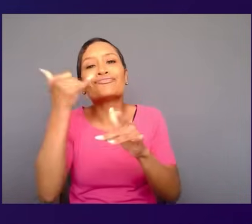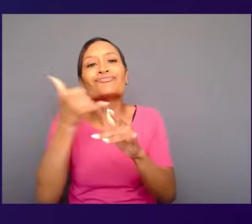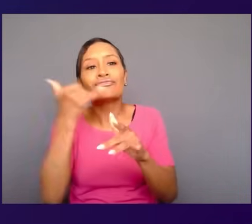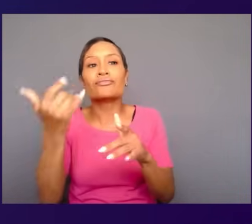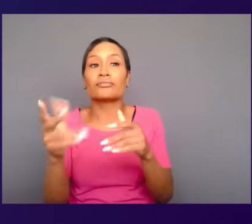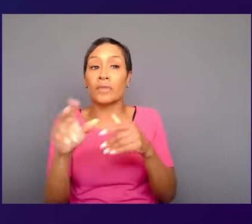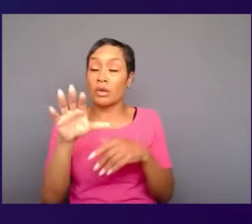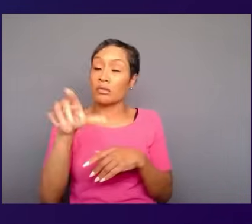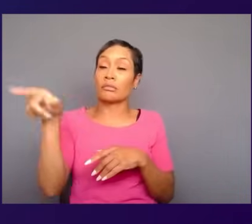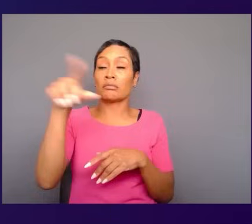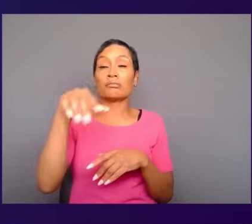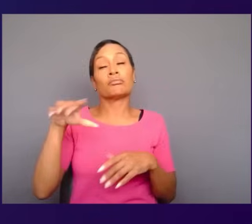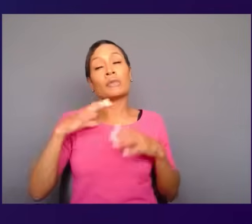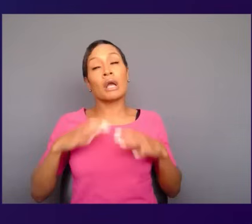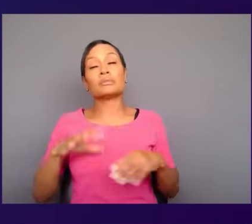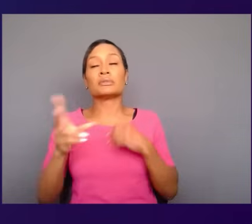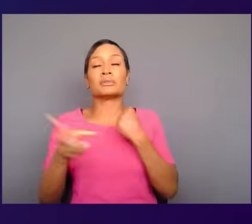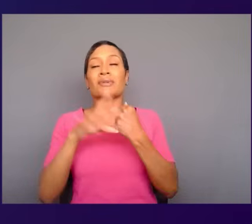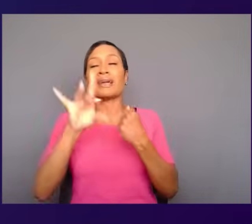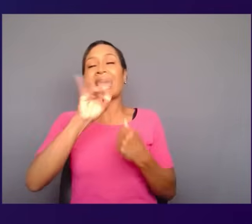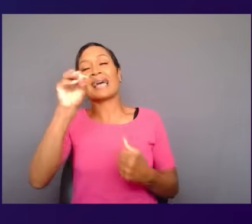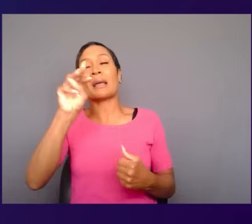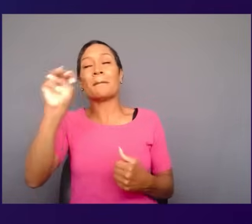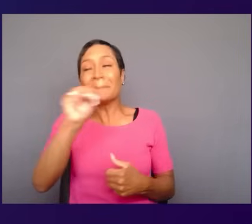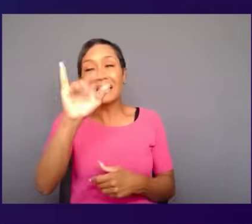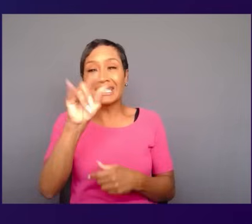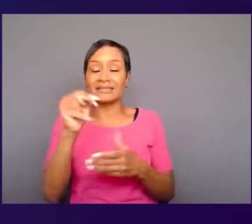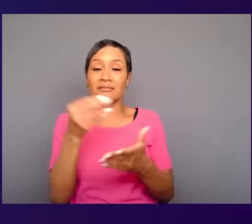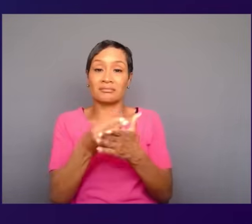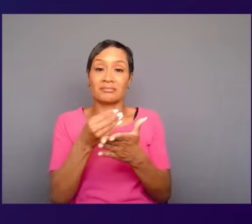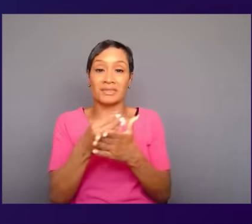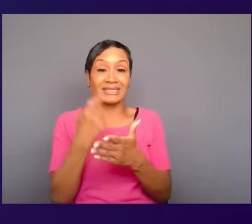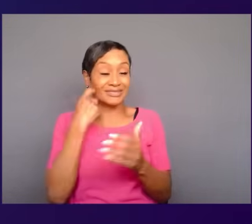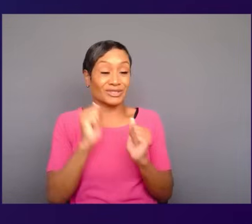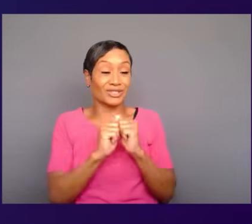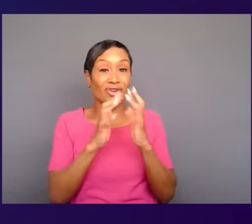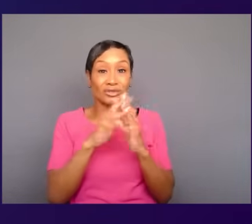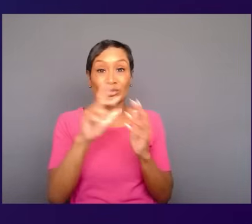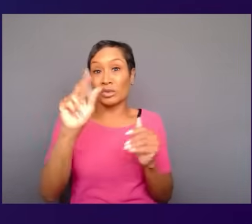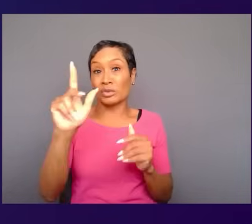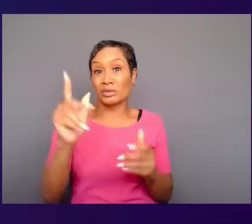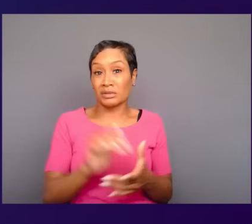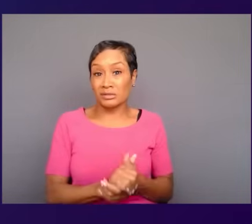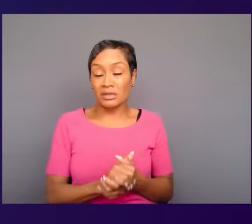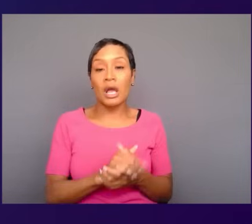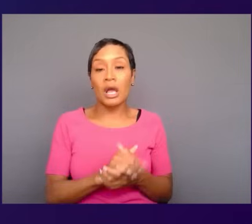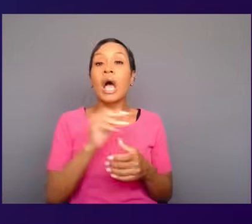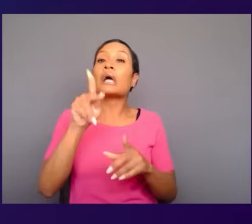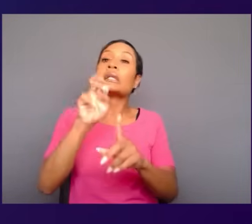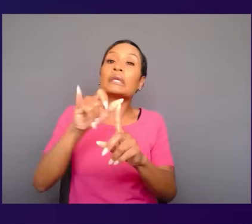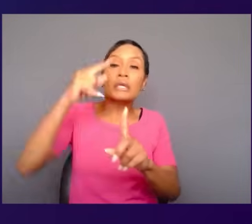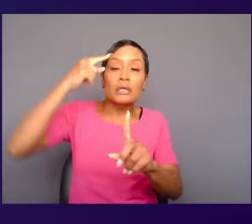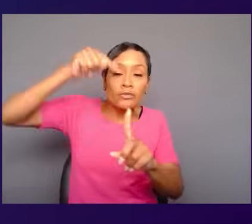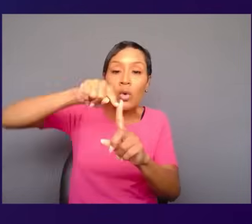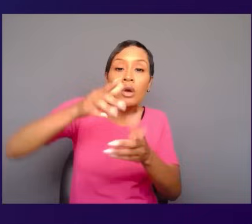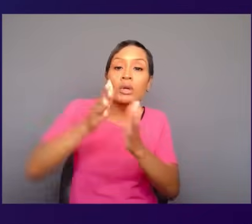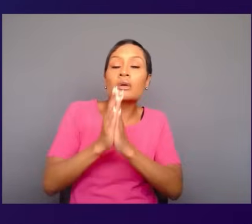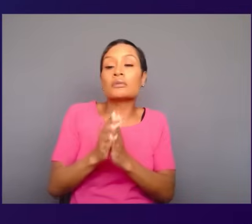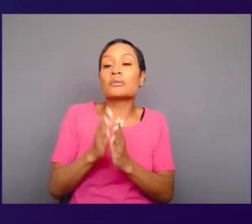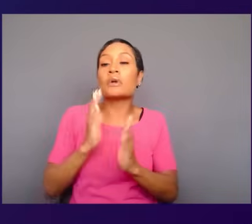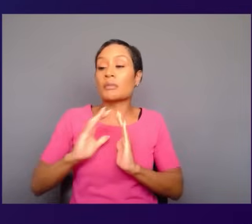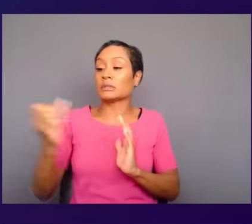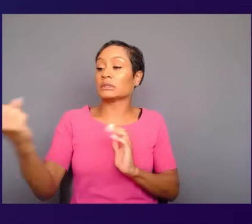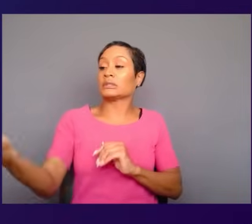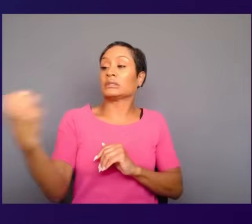with bucket keys since we launched. And then the last option is using the key for the request. So customers can send us the key